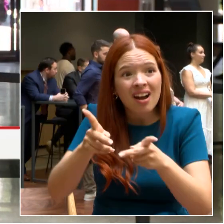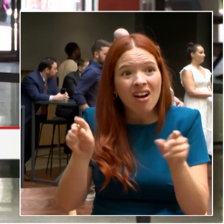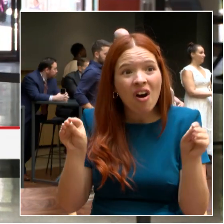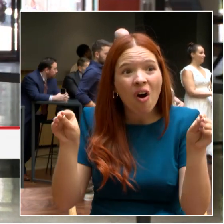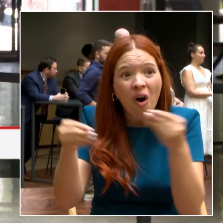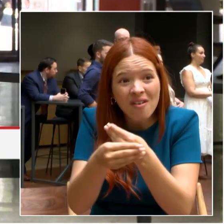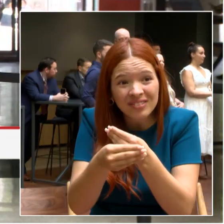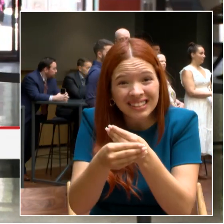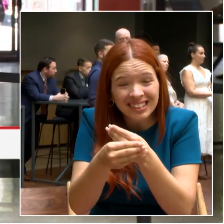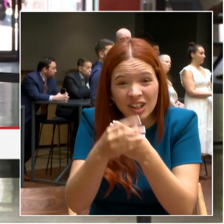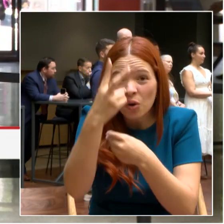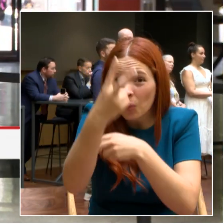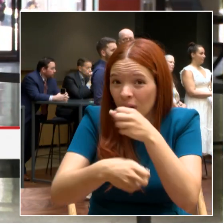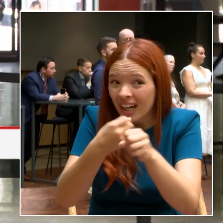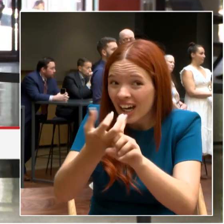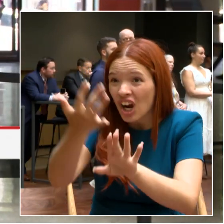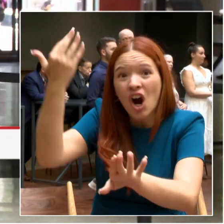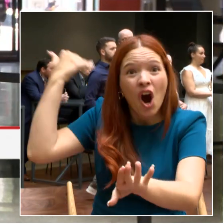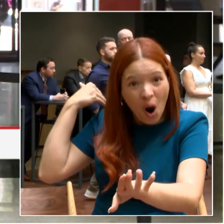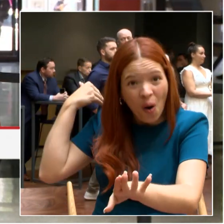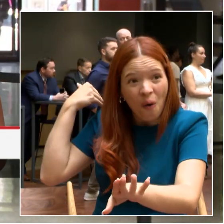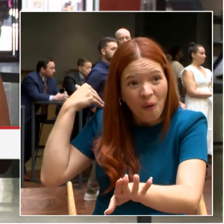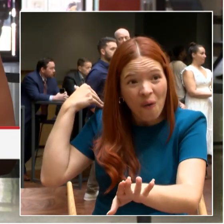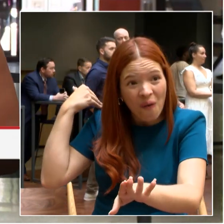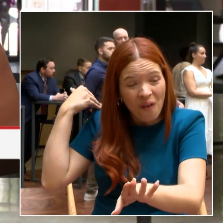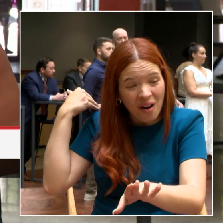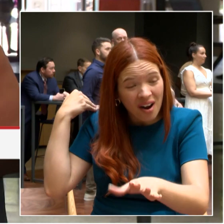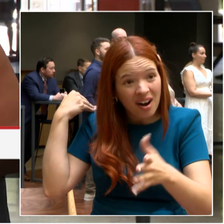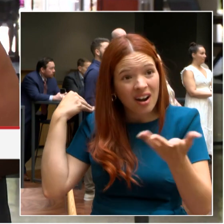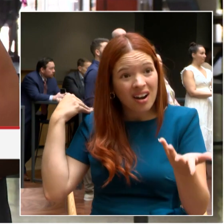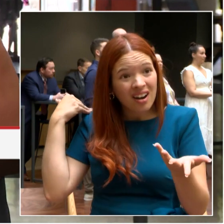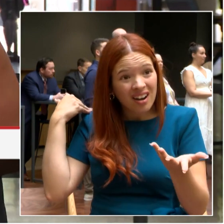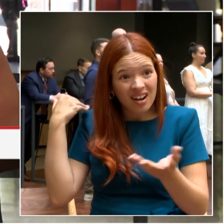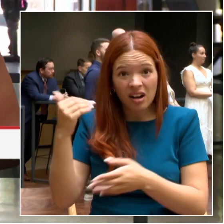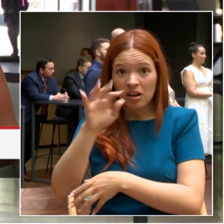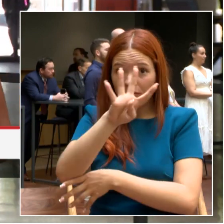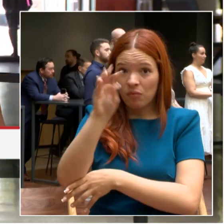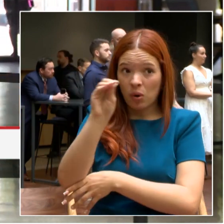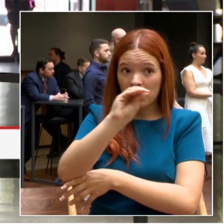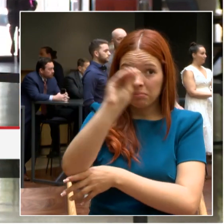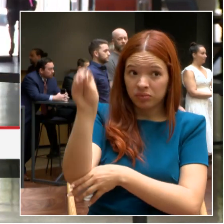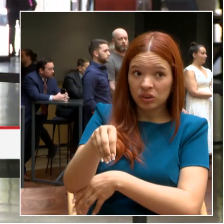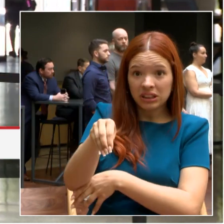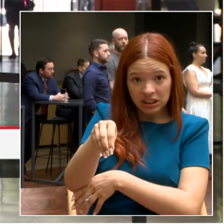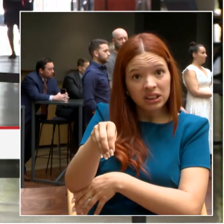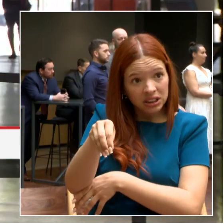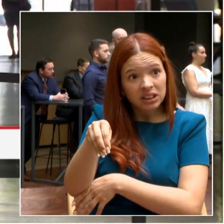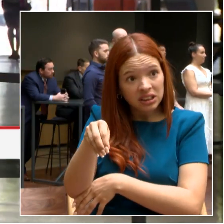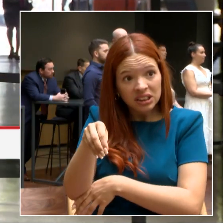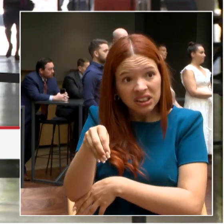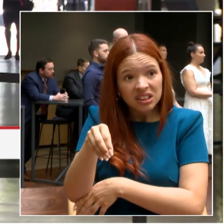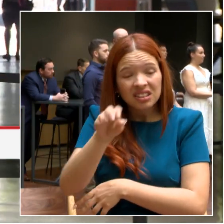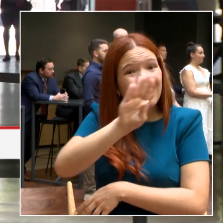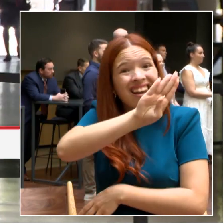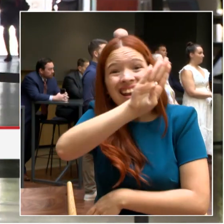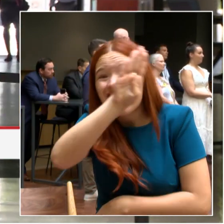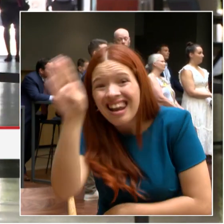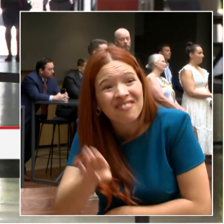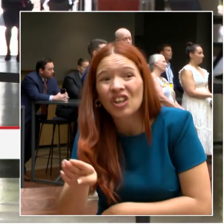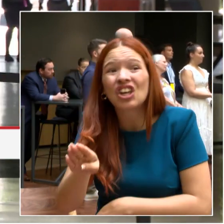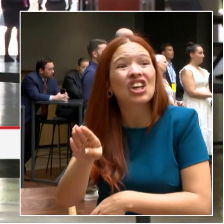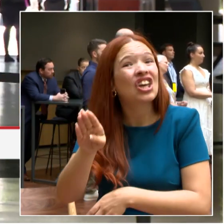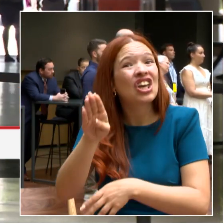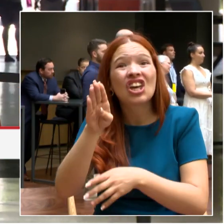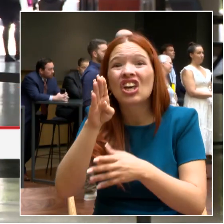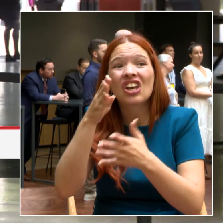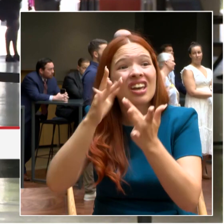them, 40% of them, never teleworked because they're on the front line. And the office workers who did enjoy more flexibility,